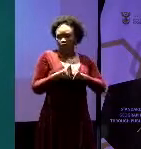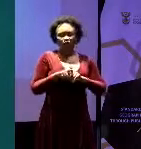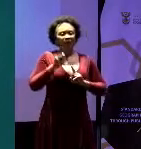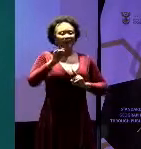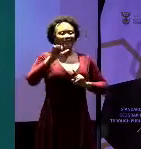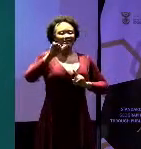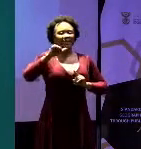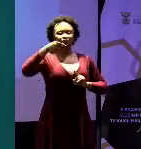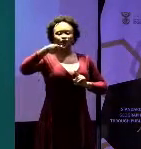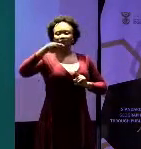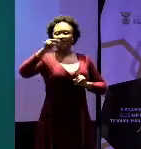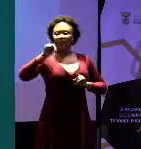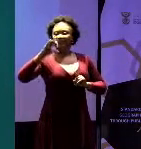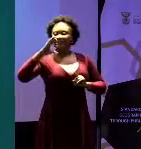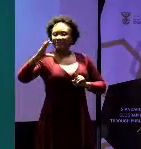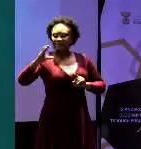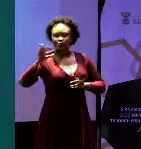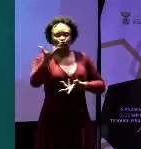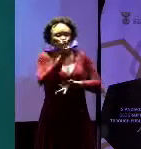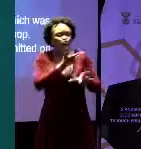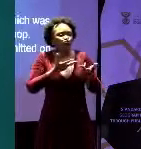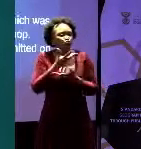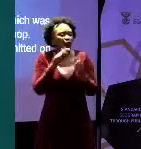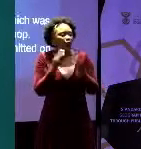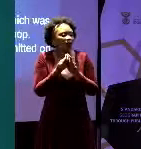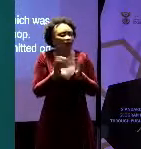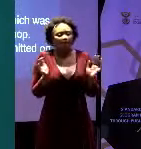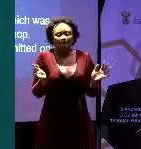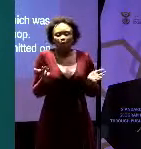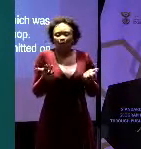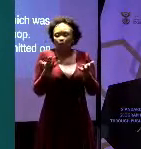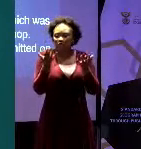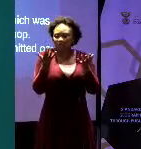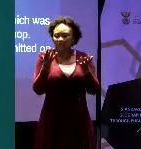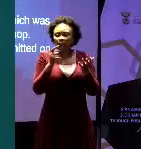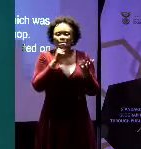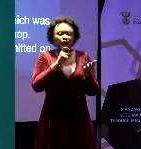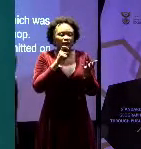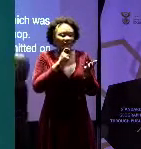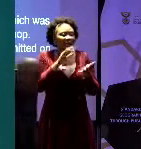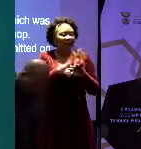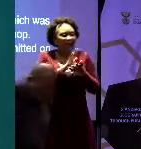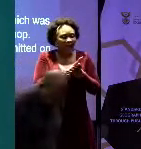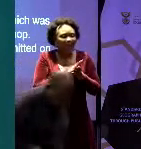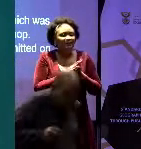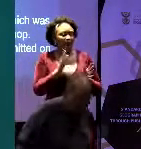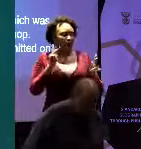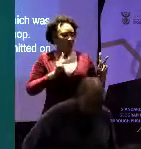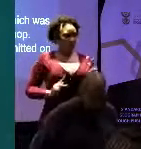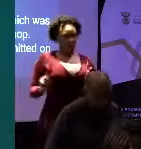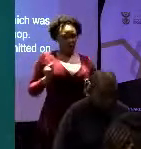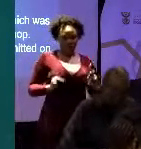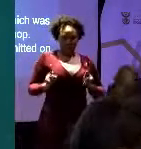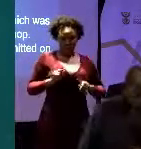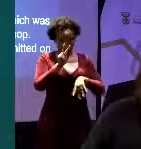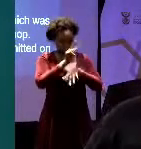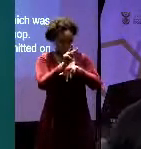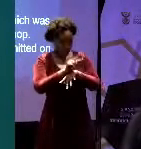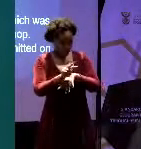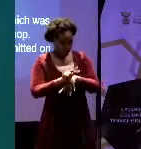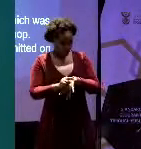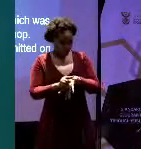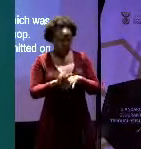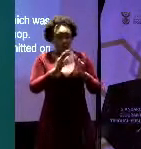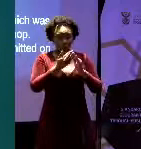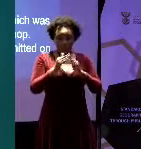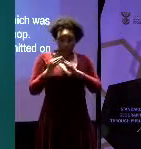SAGNC on promoting research. Performance review. The committee has held quarterly meetings